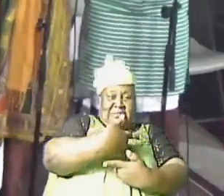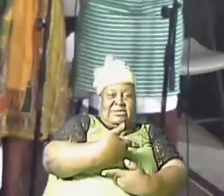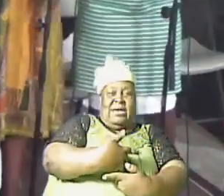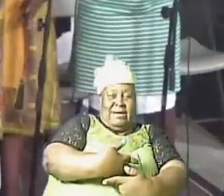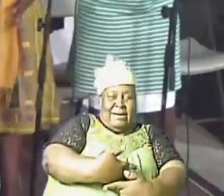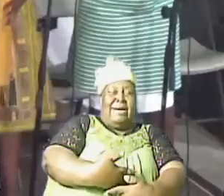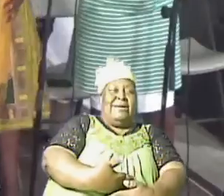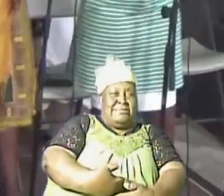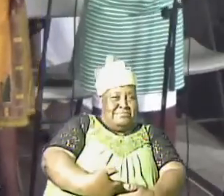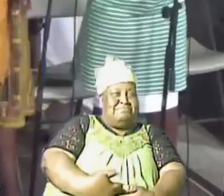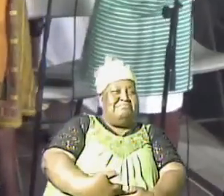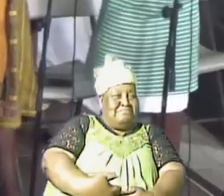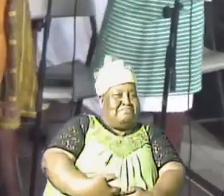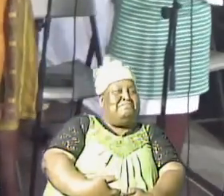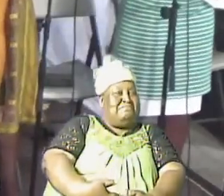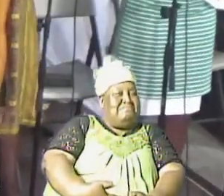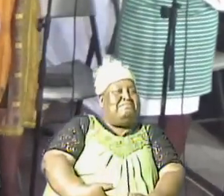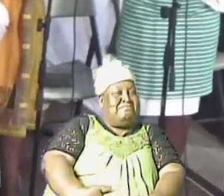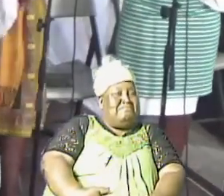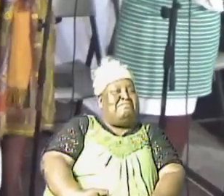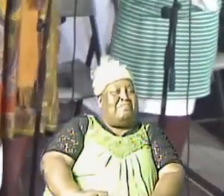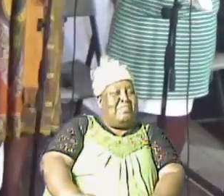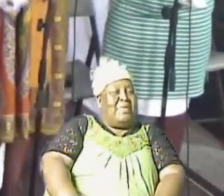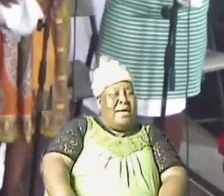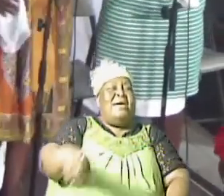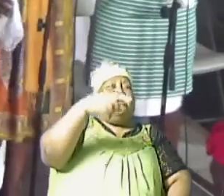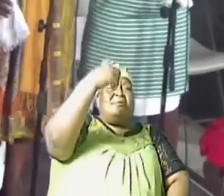You're inside of me.